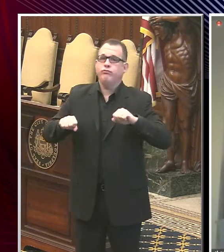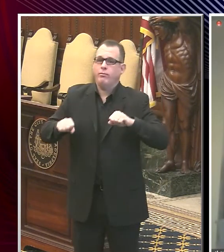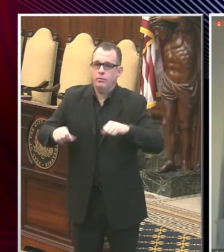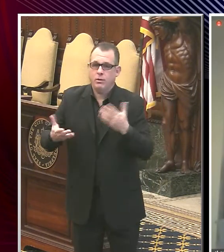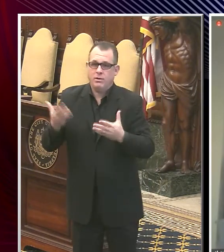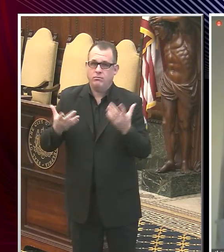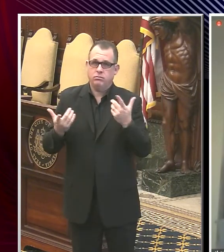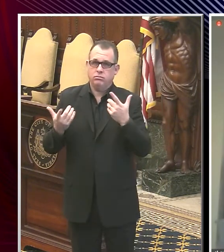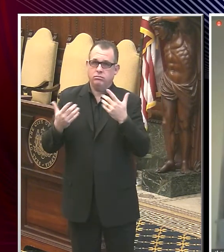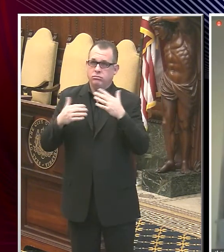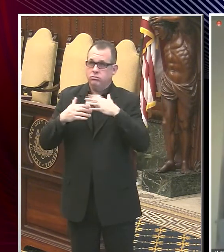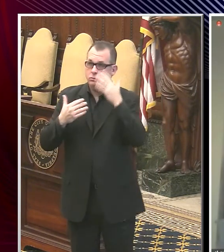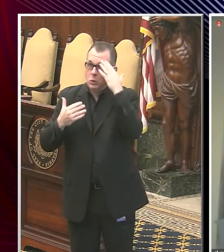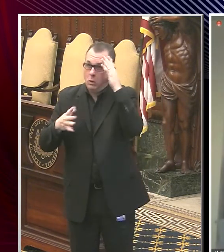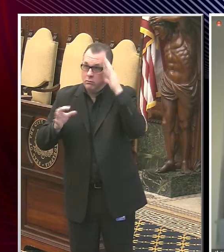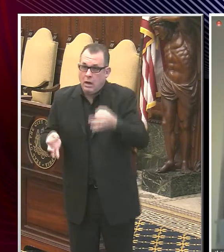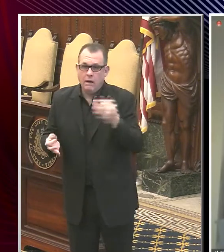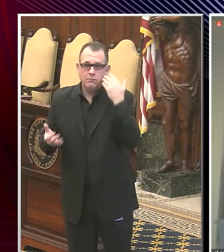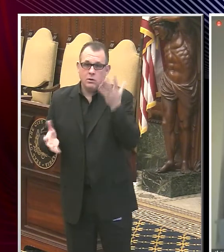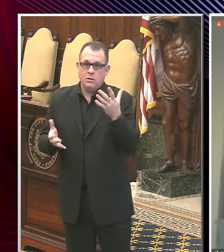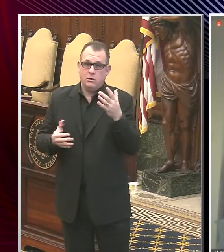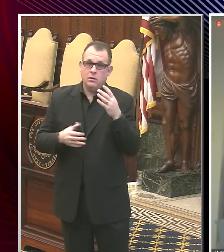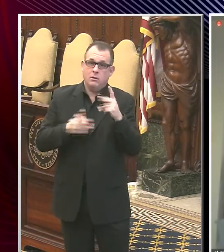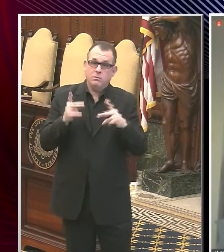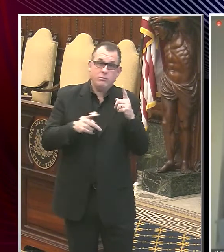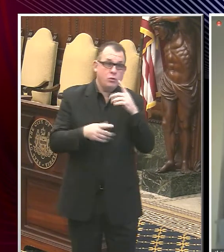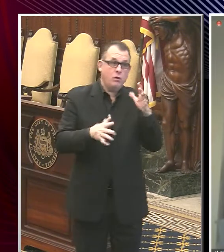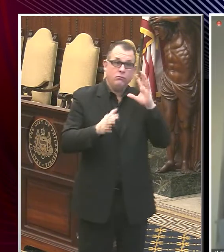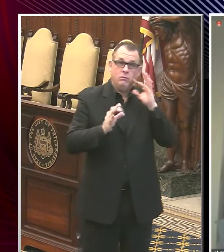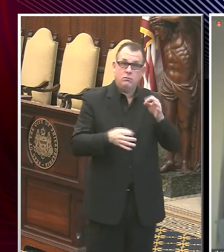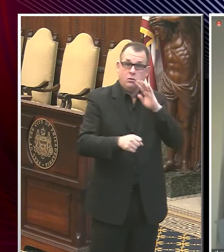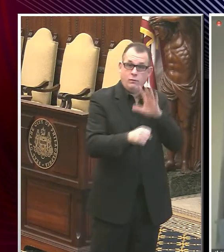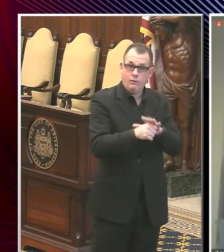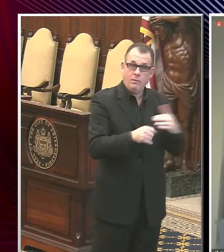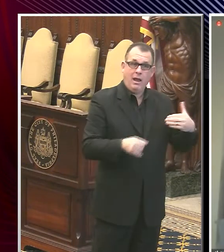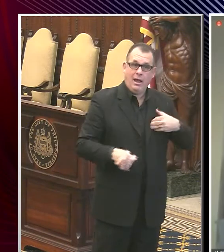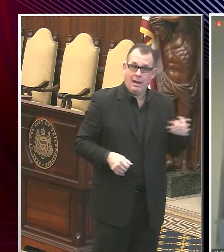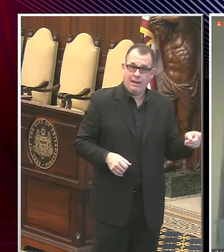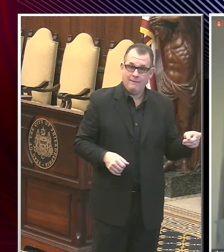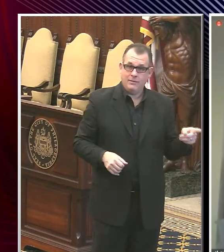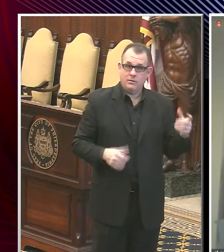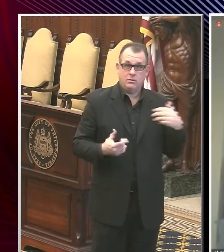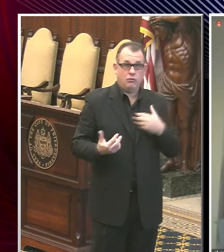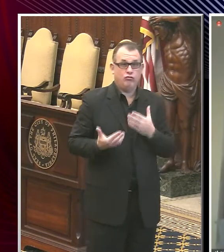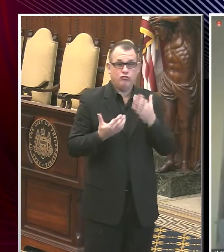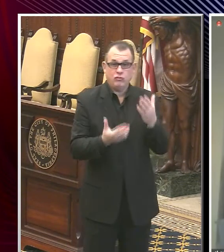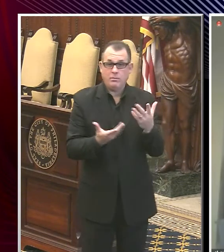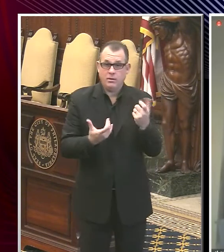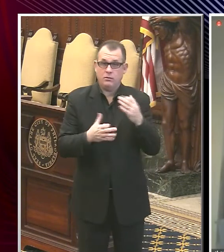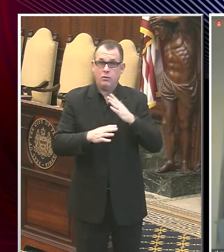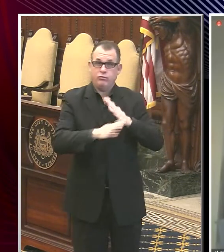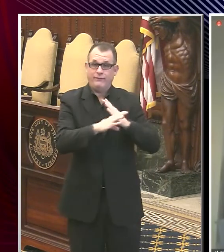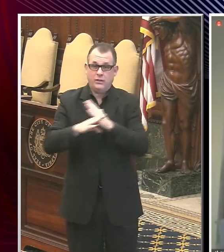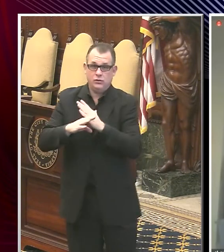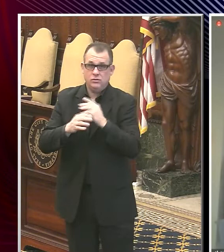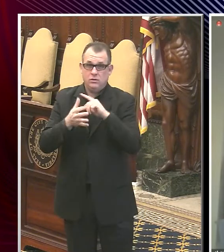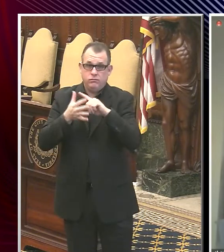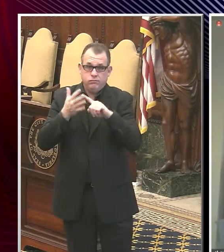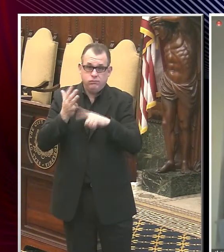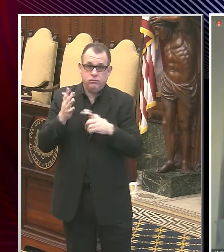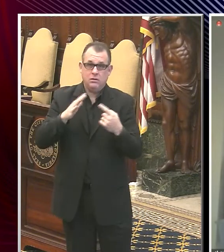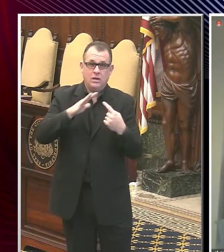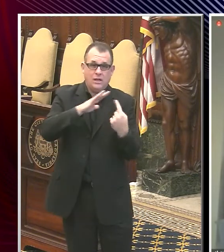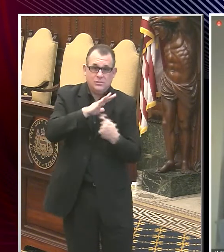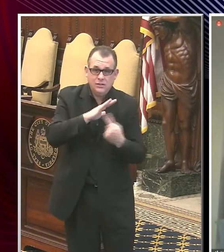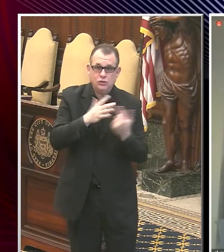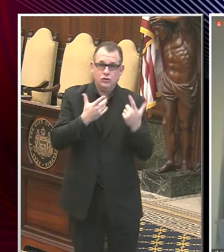and we never know for sure, and other people ultimately are confirmed. But as far as our recommendations for prevention, what steps they need to